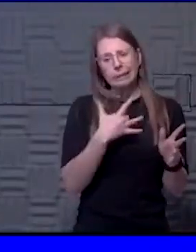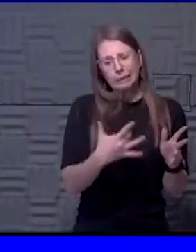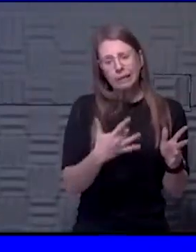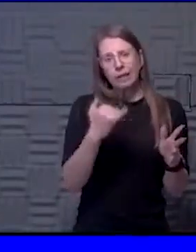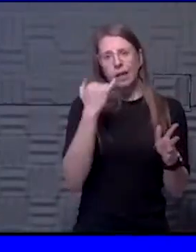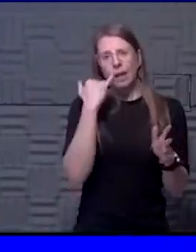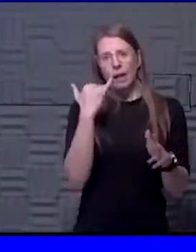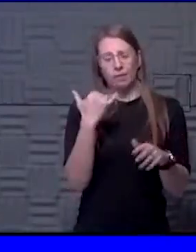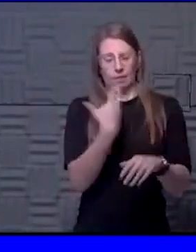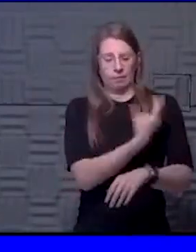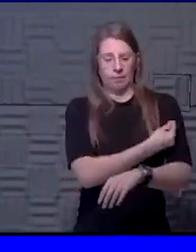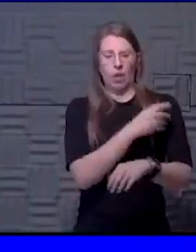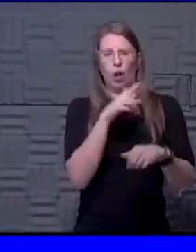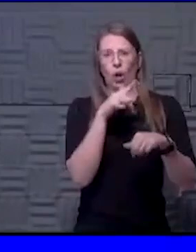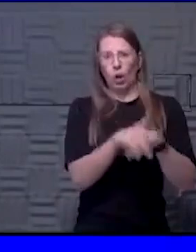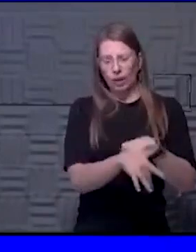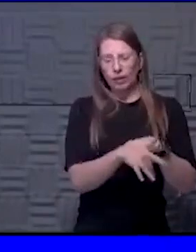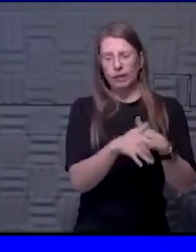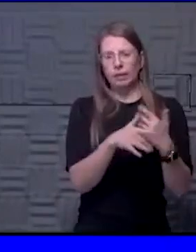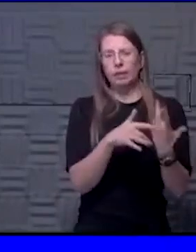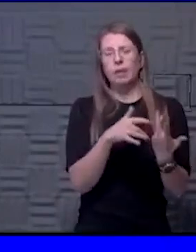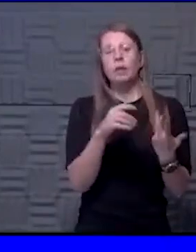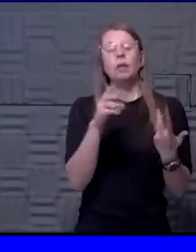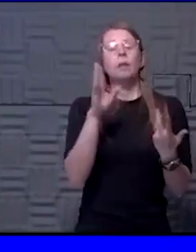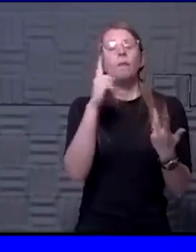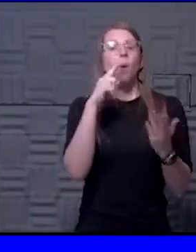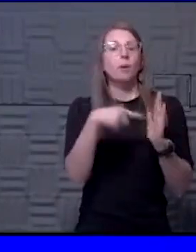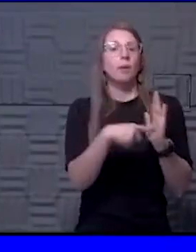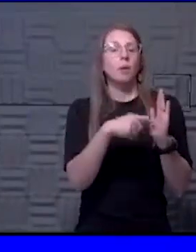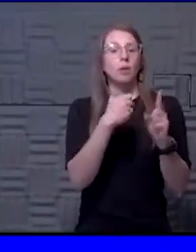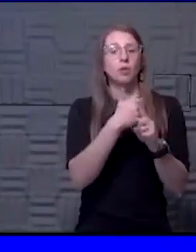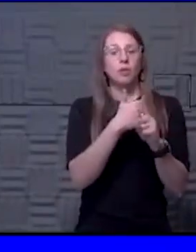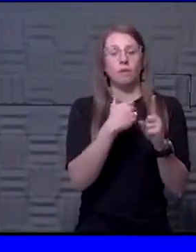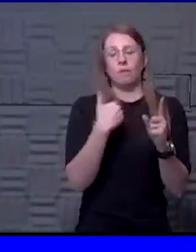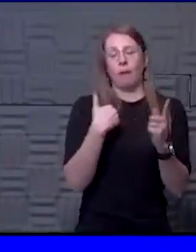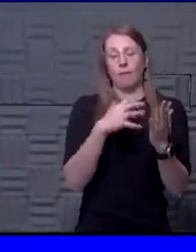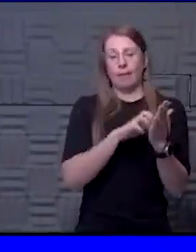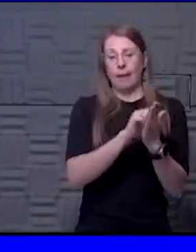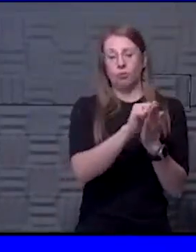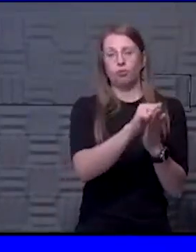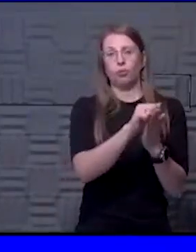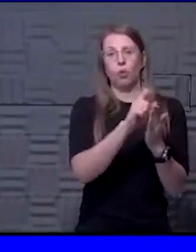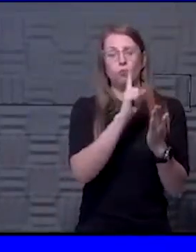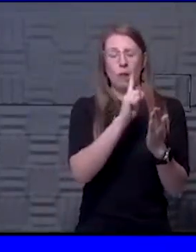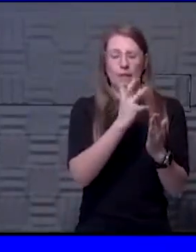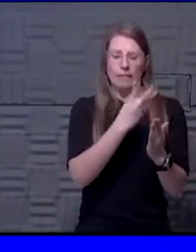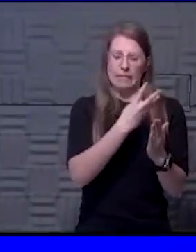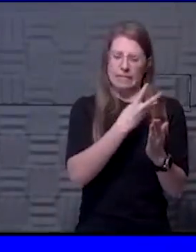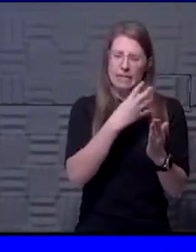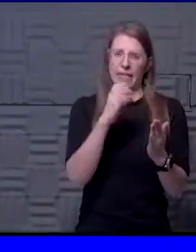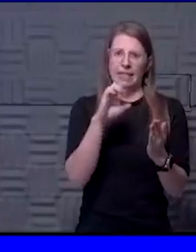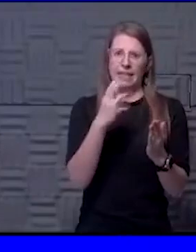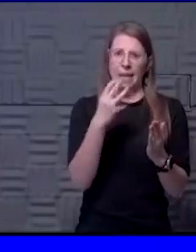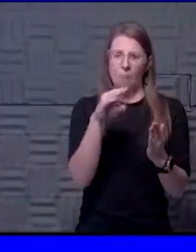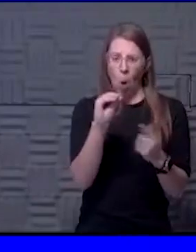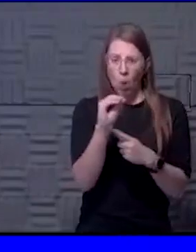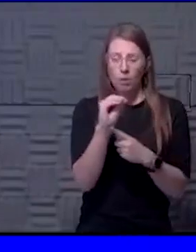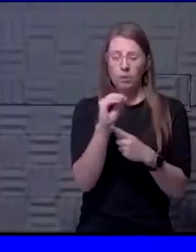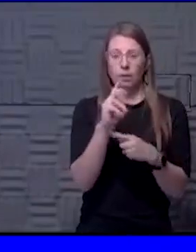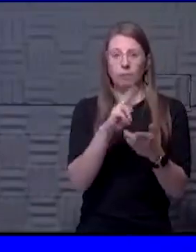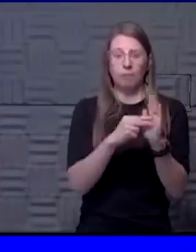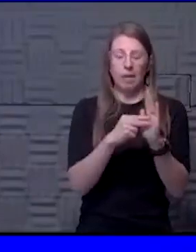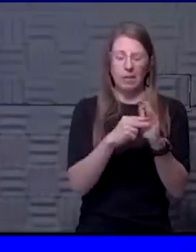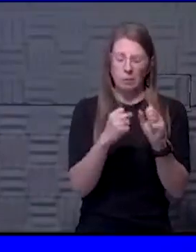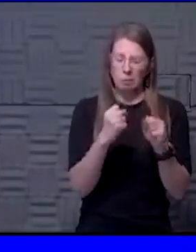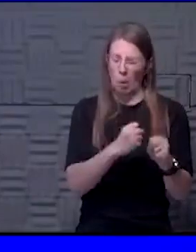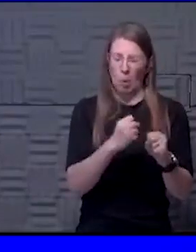giving it very early in a disease. Say, if you're somebody who has a cancer, has really intense chemotherapy, the odds that you're getting a really